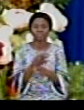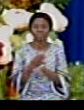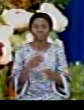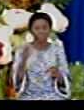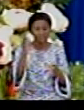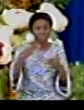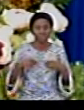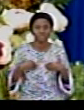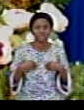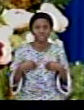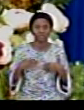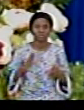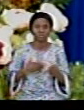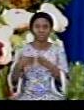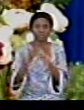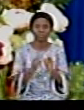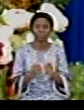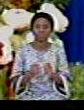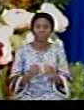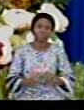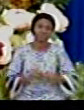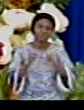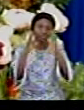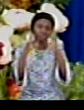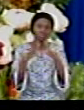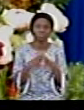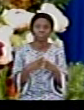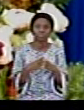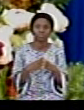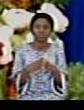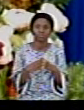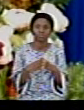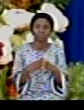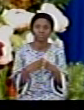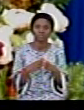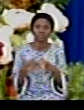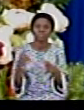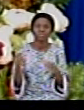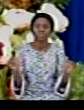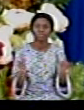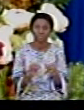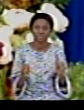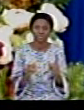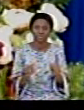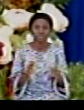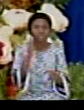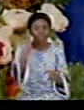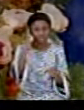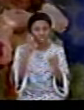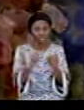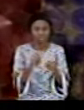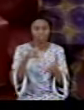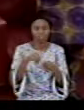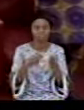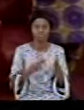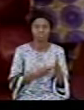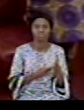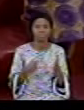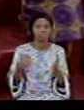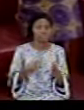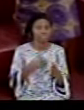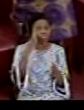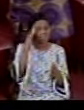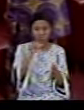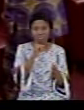are leading us, that as we did that, the same will continue in us. We are not going to look